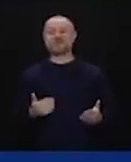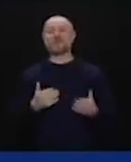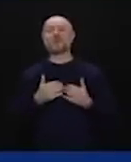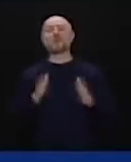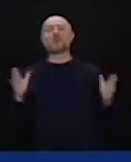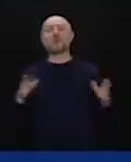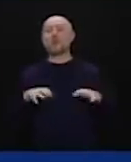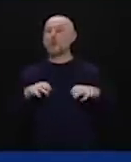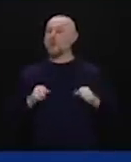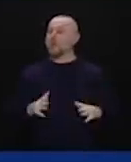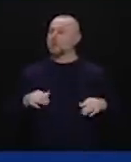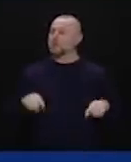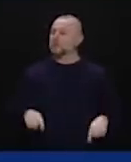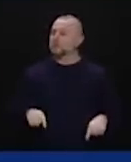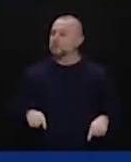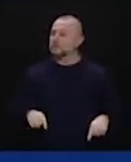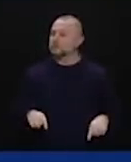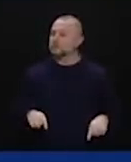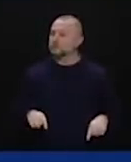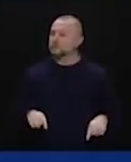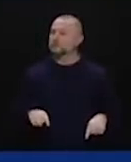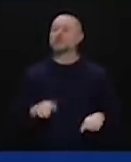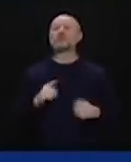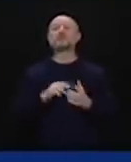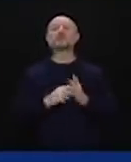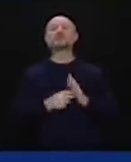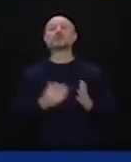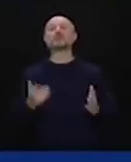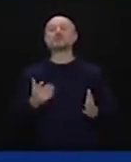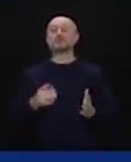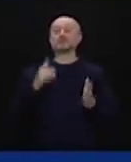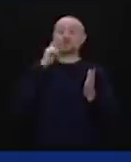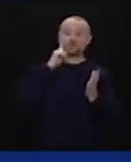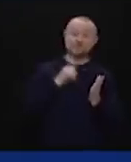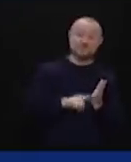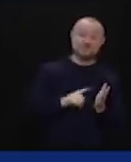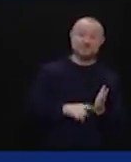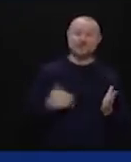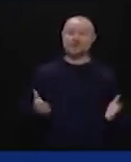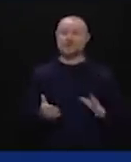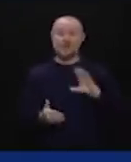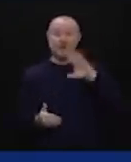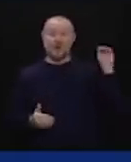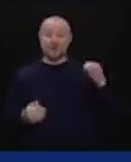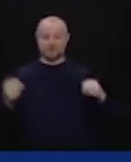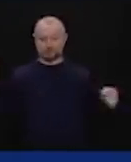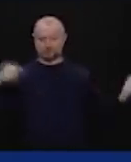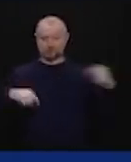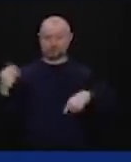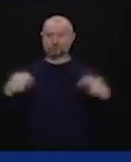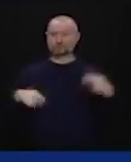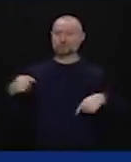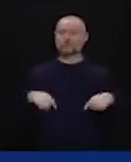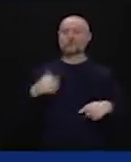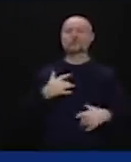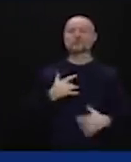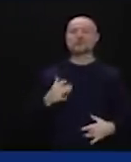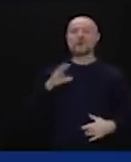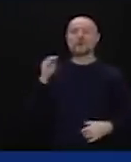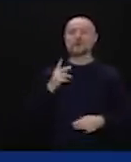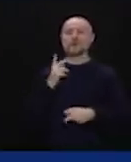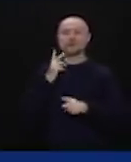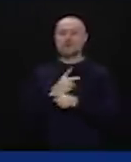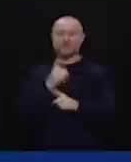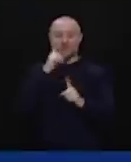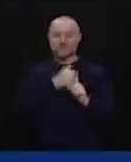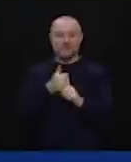as was mentioned, which means the research here, companies do research, but they keep it for themselves. But the research done here